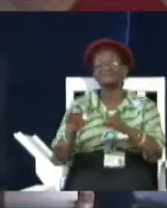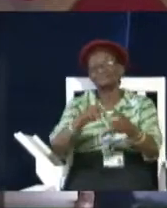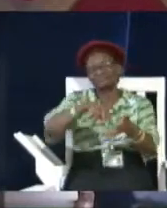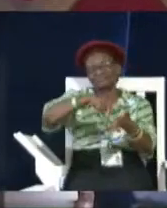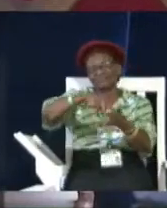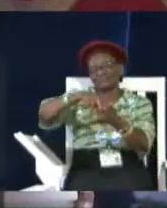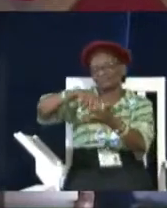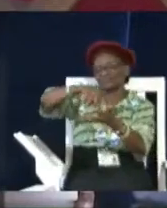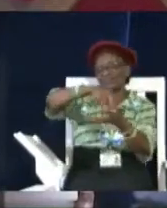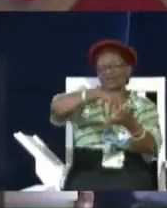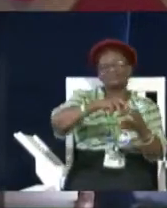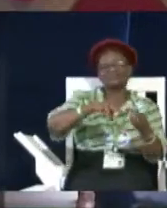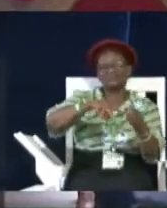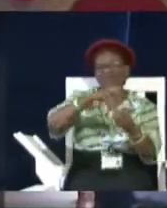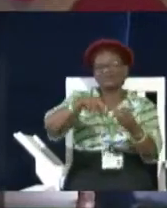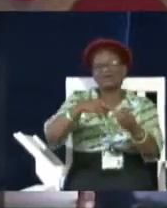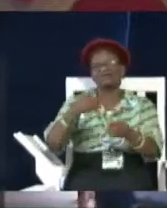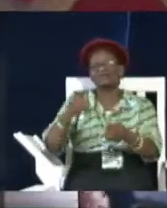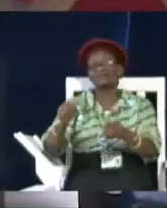You remember the story now?